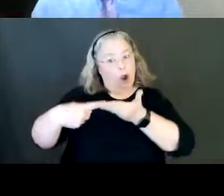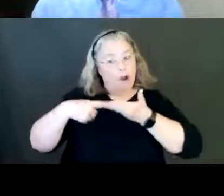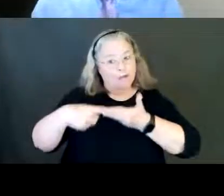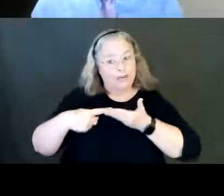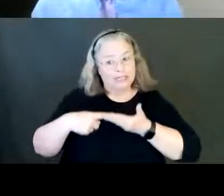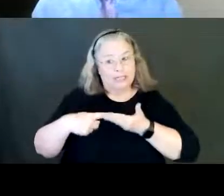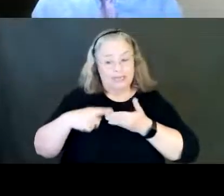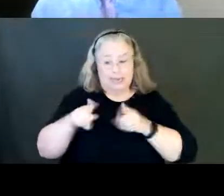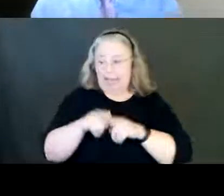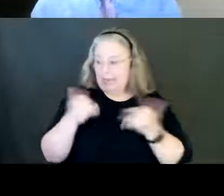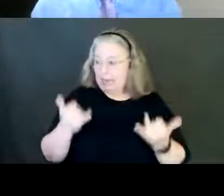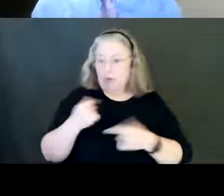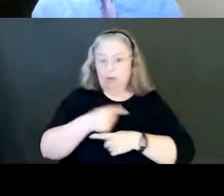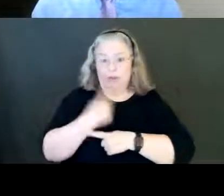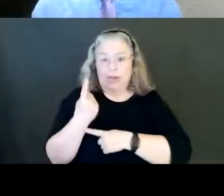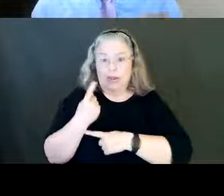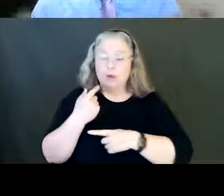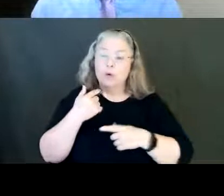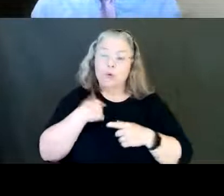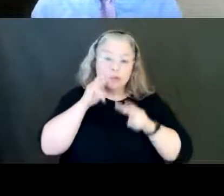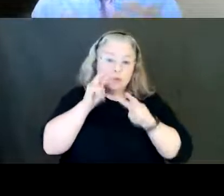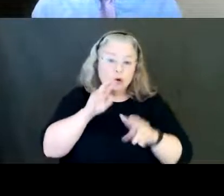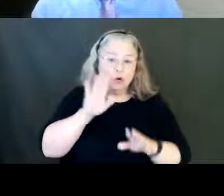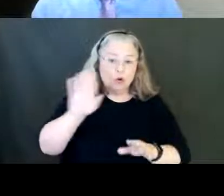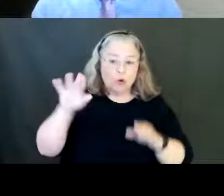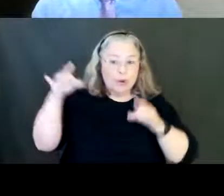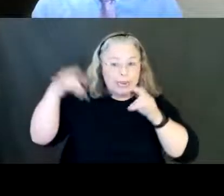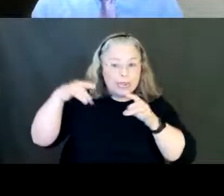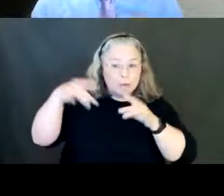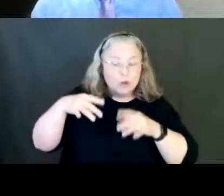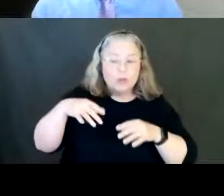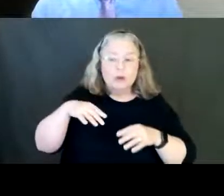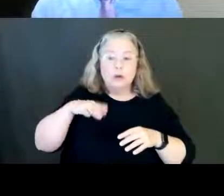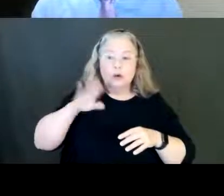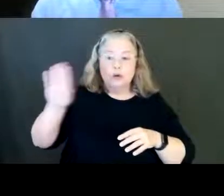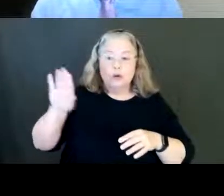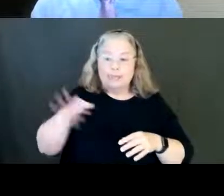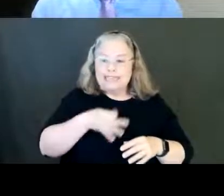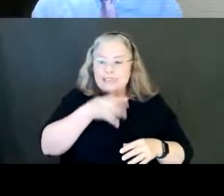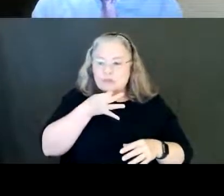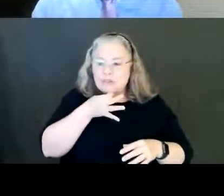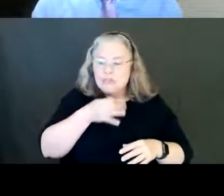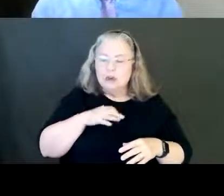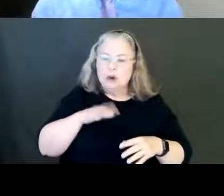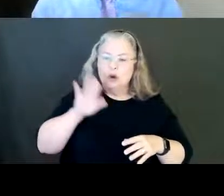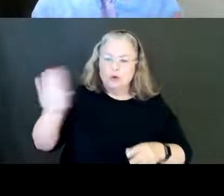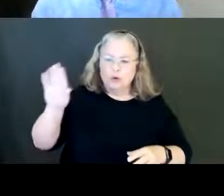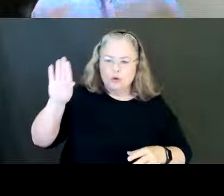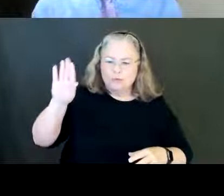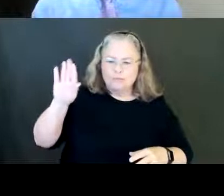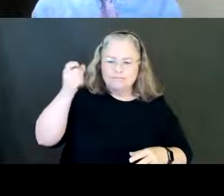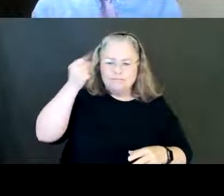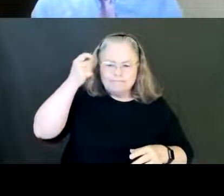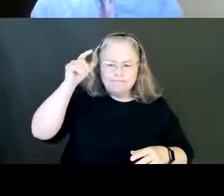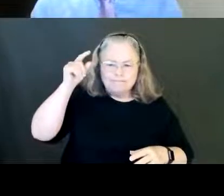today. So we are looking forward to your input, your expertise, your insight. There is no comment